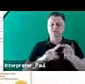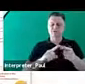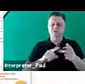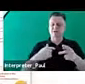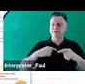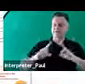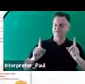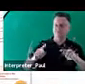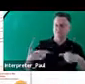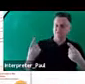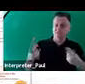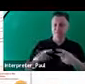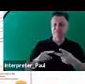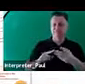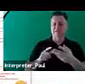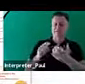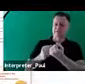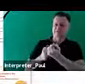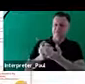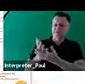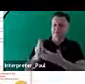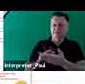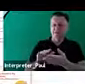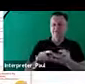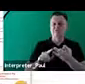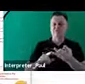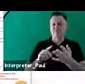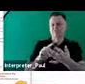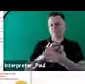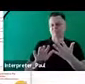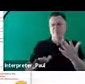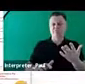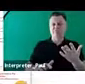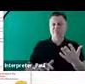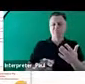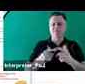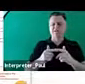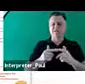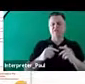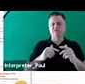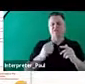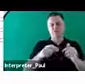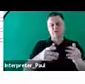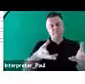accessing support, and identifying strengths, and we've got those along with trainer guides.